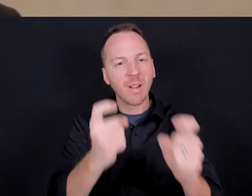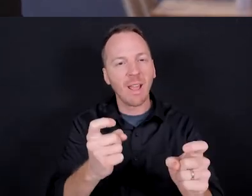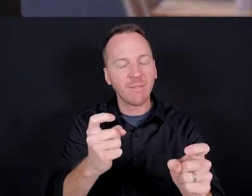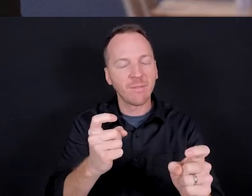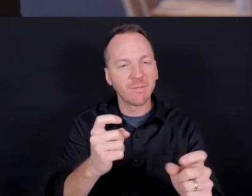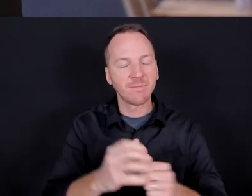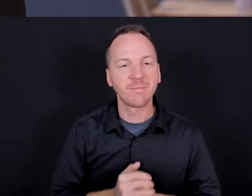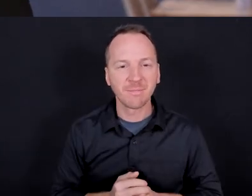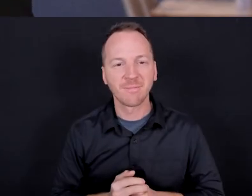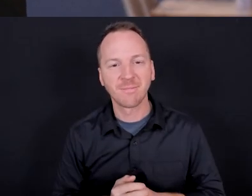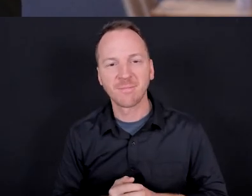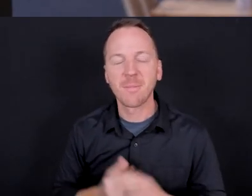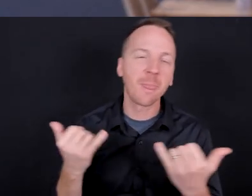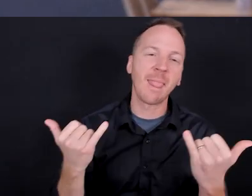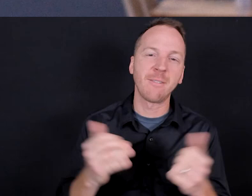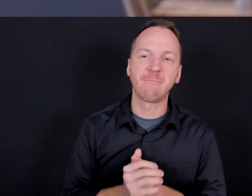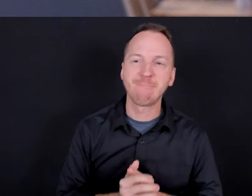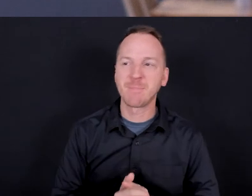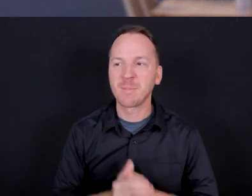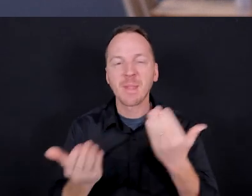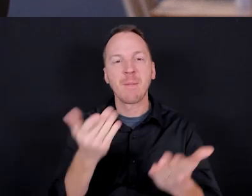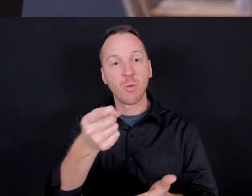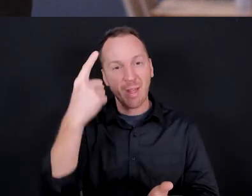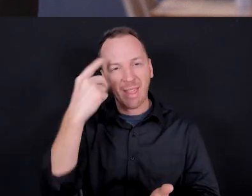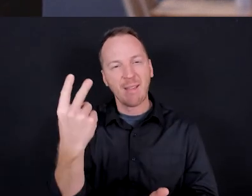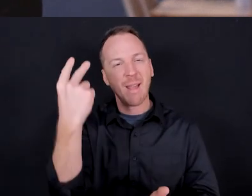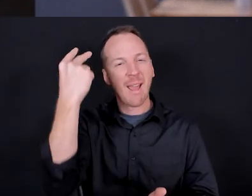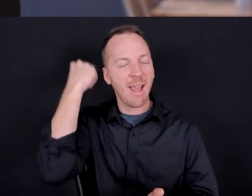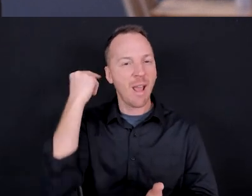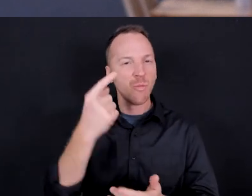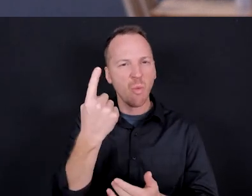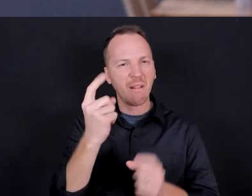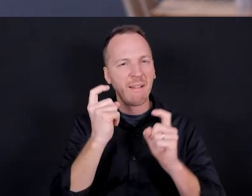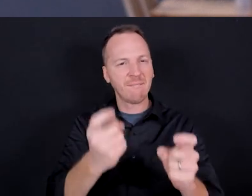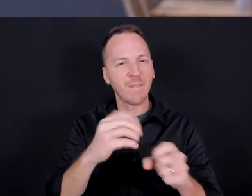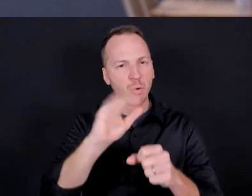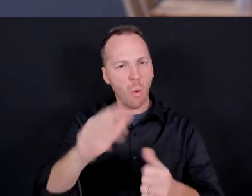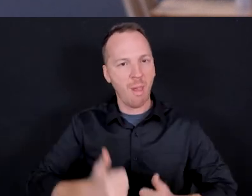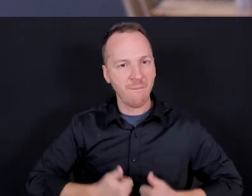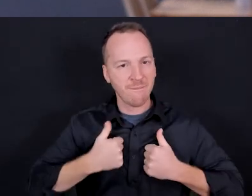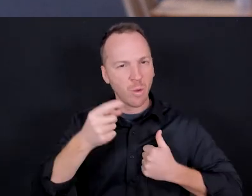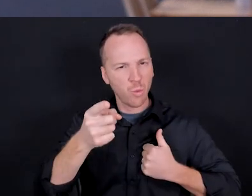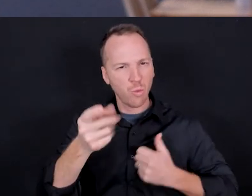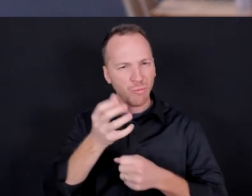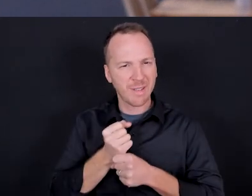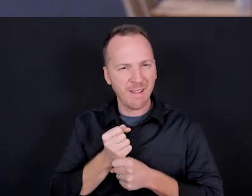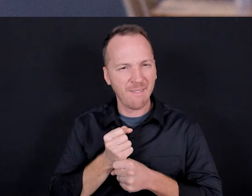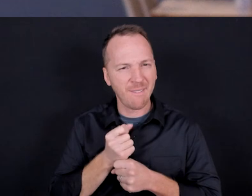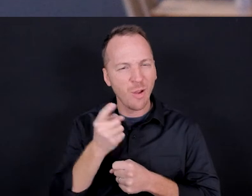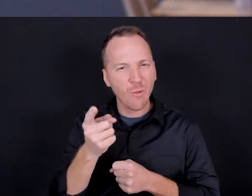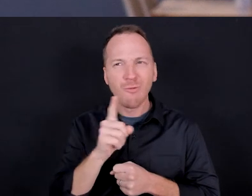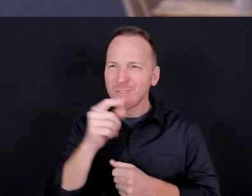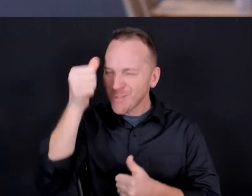time. Now, maybe you can think back of a Christmas gift that you received and you still